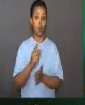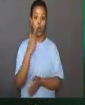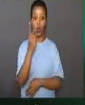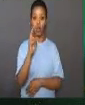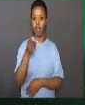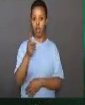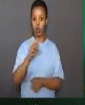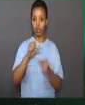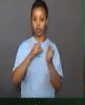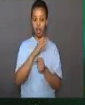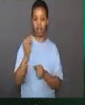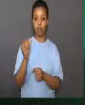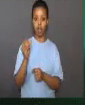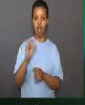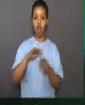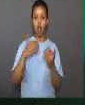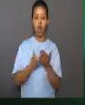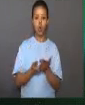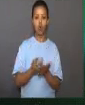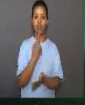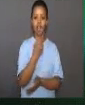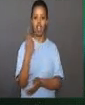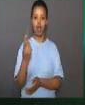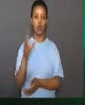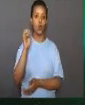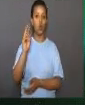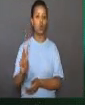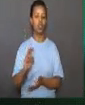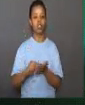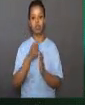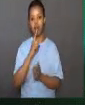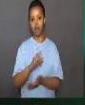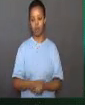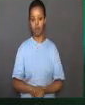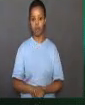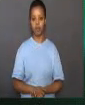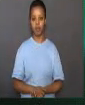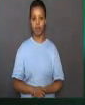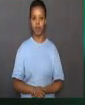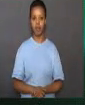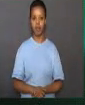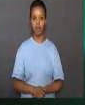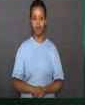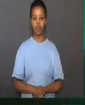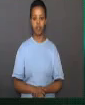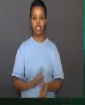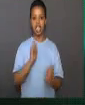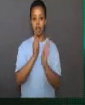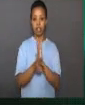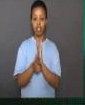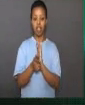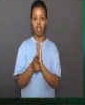hydrogen atoms for every single oxygen atom. For